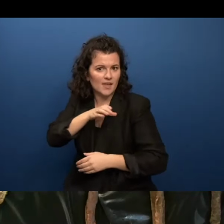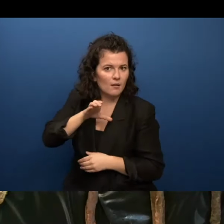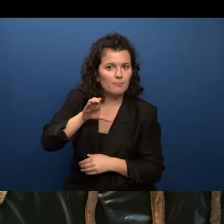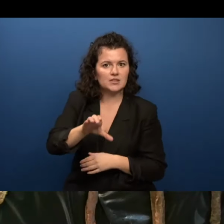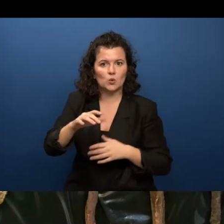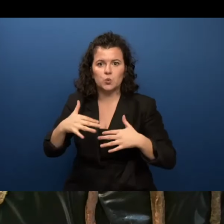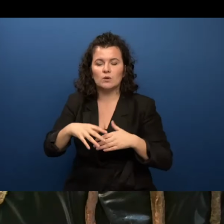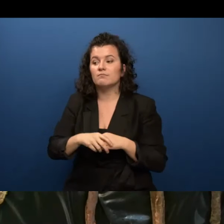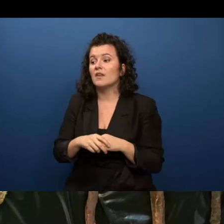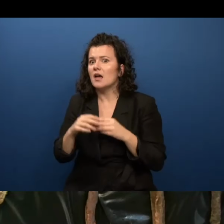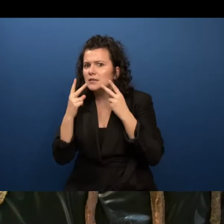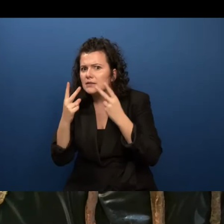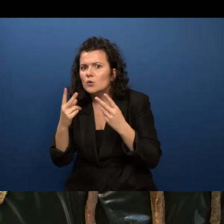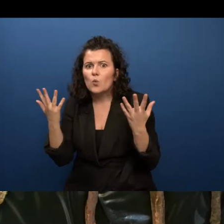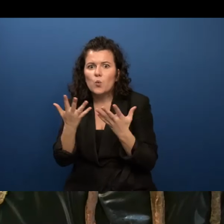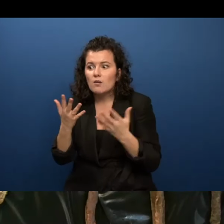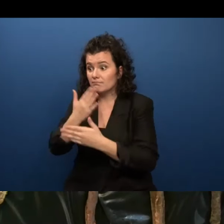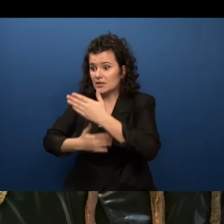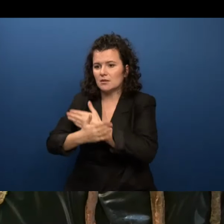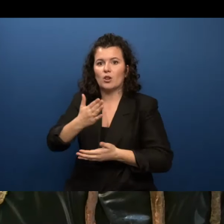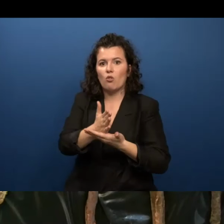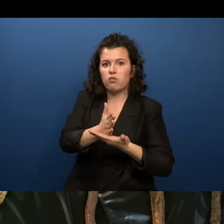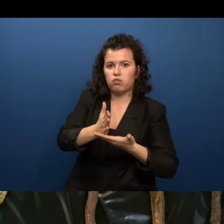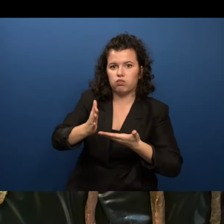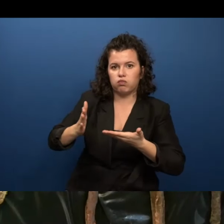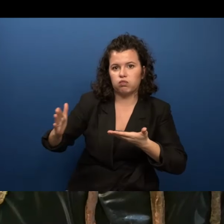marginalized persons with disabilities, and girls.